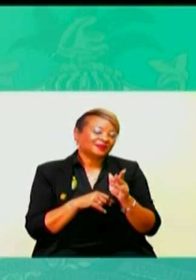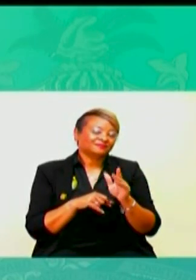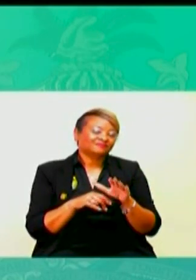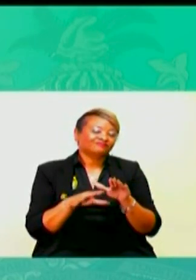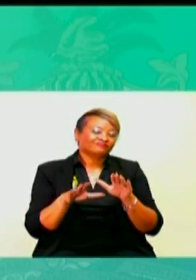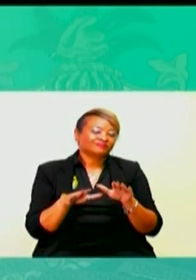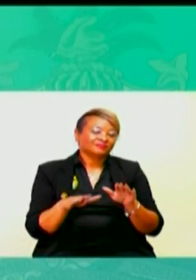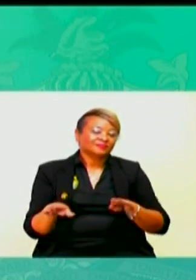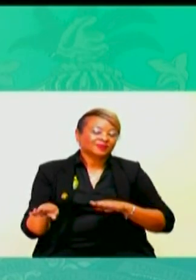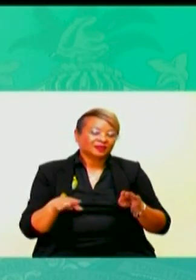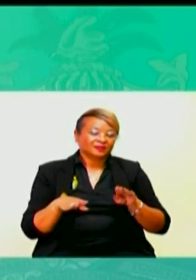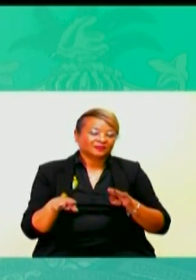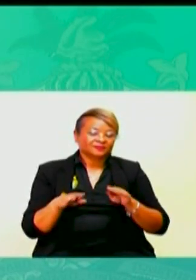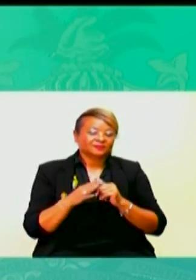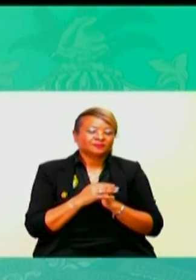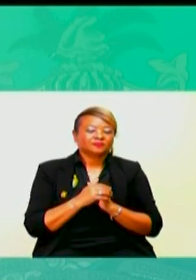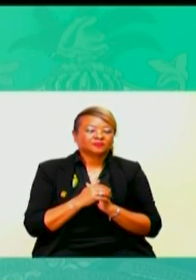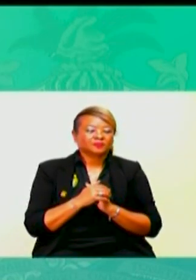square.